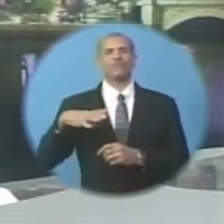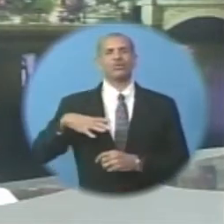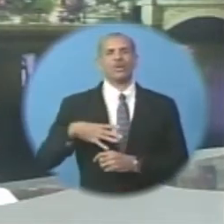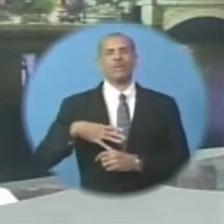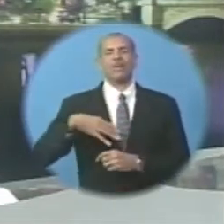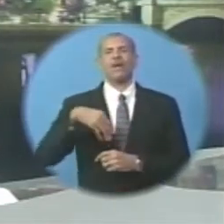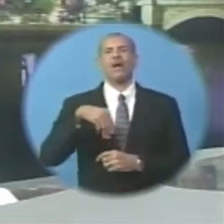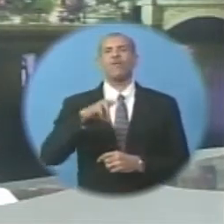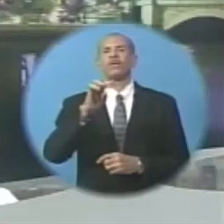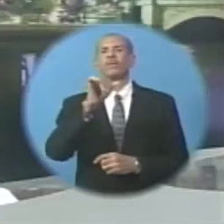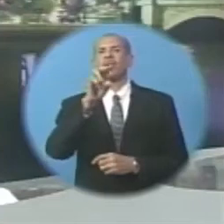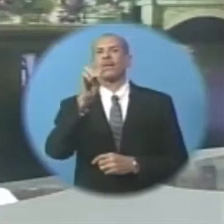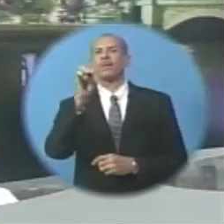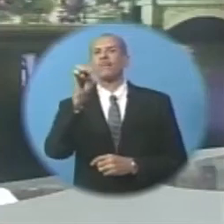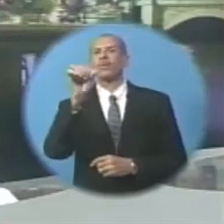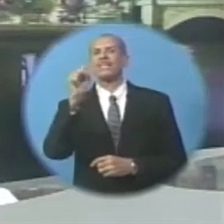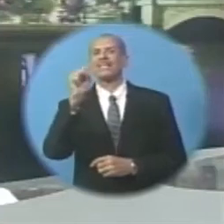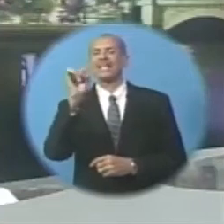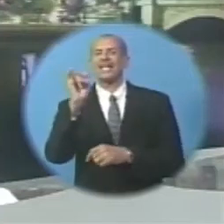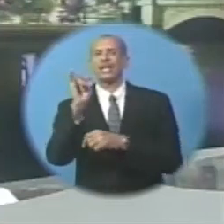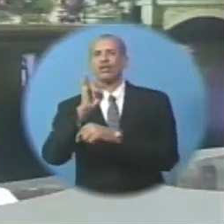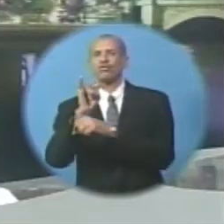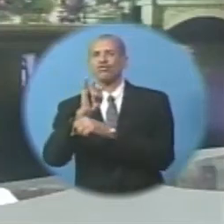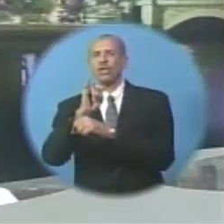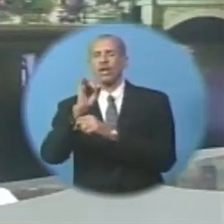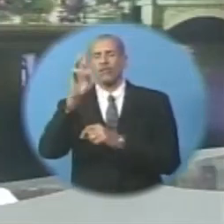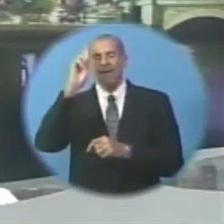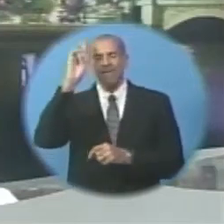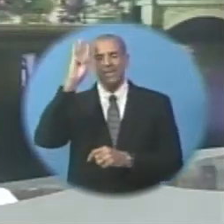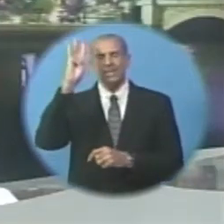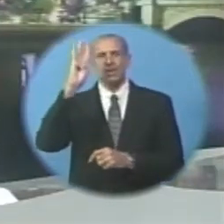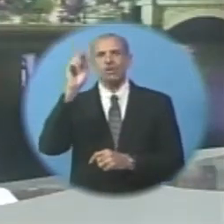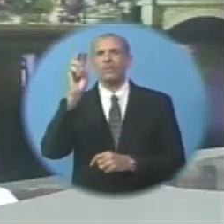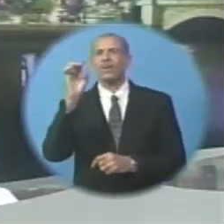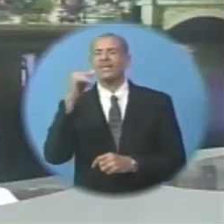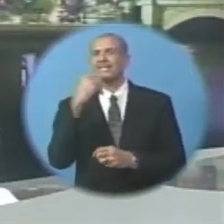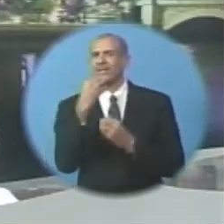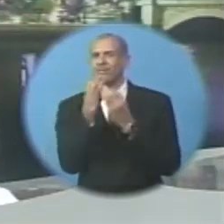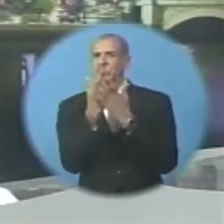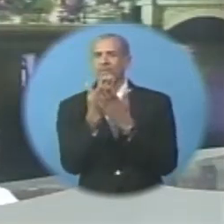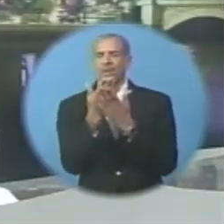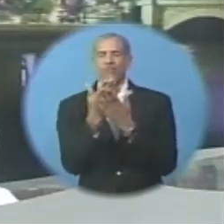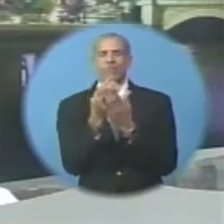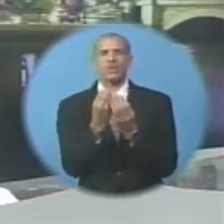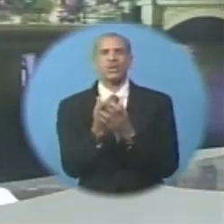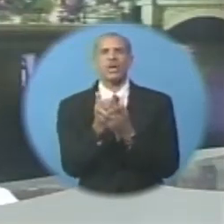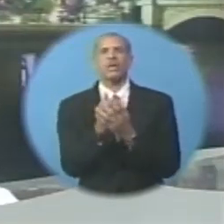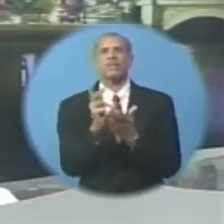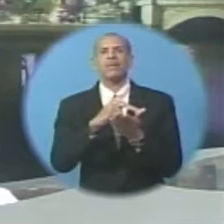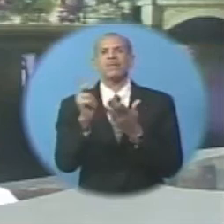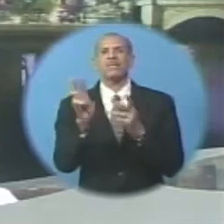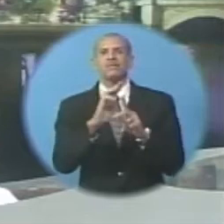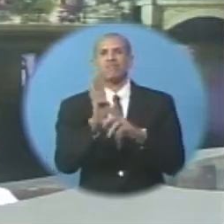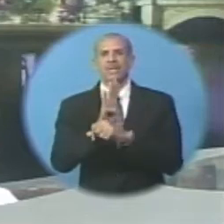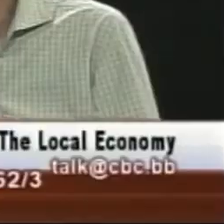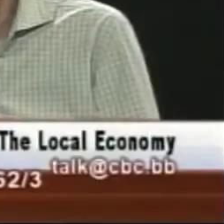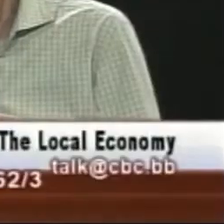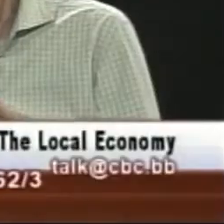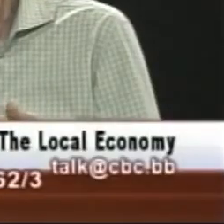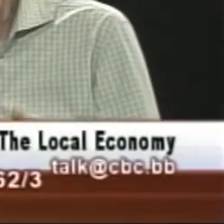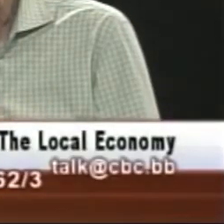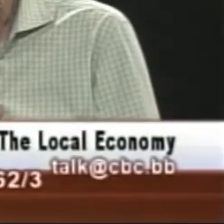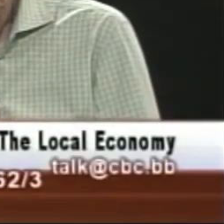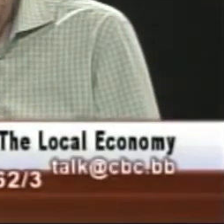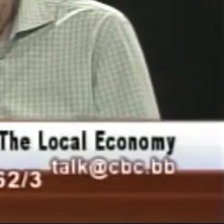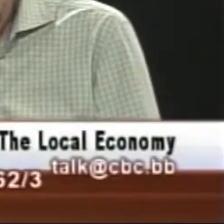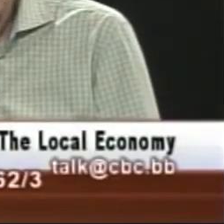Limited, Ralph Busy Williams, provided some insight into the initiative on CBC TV8's program, The People's Business.